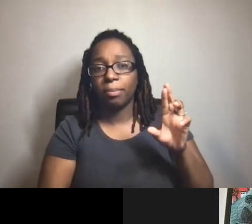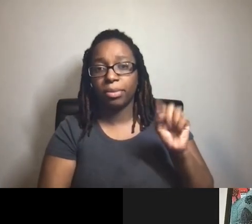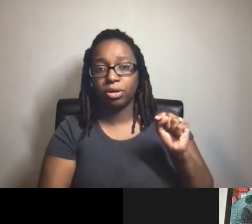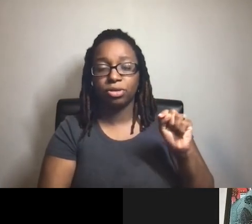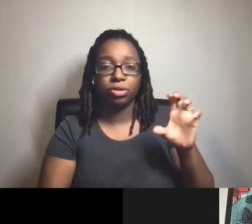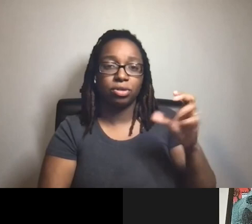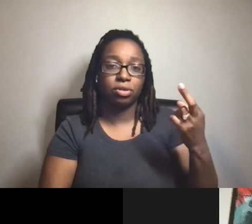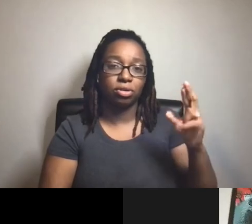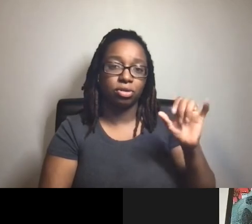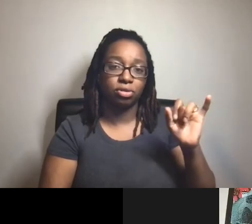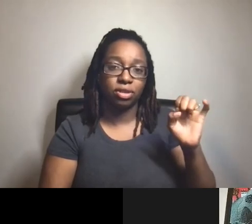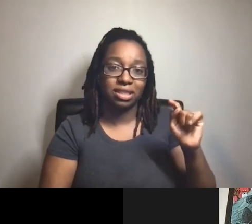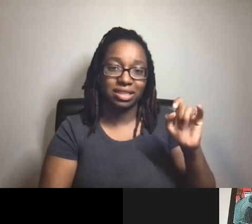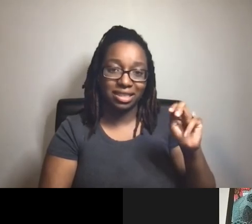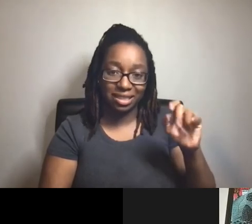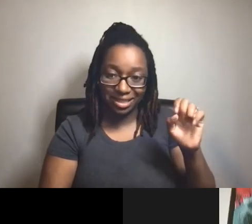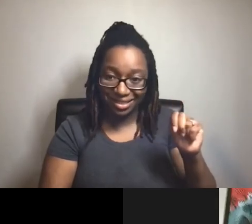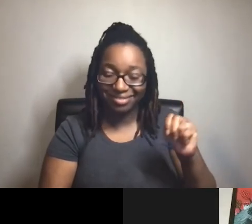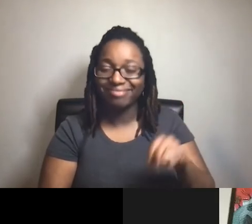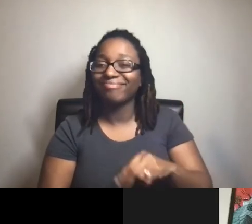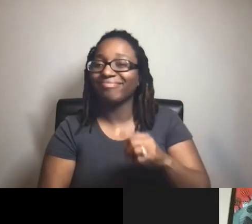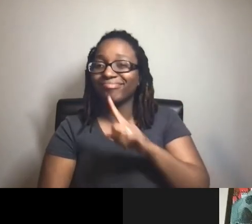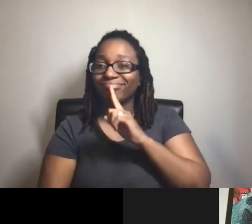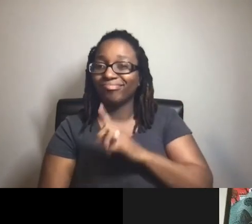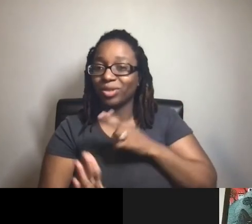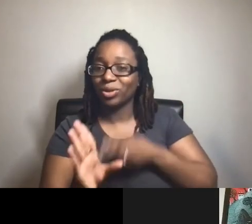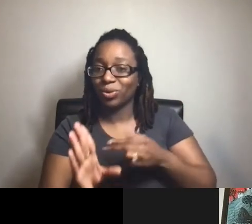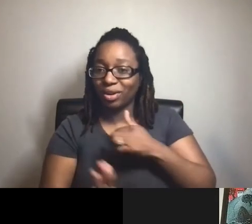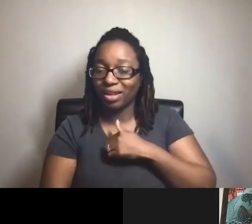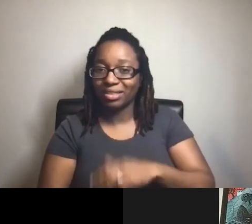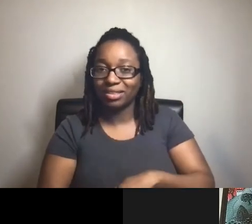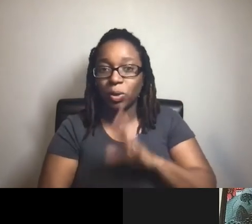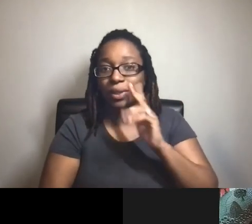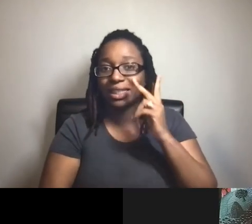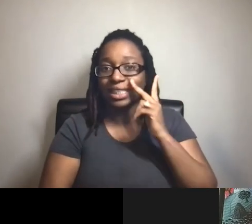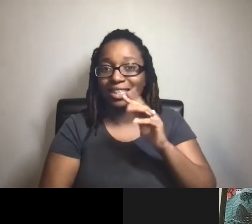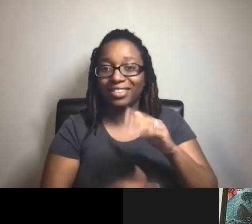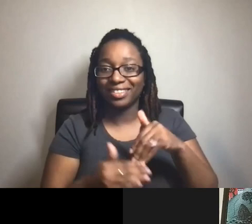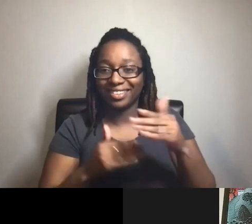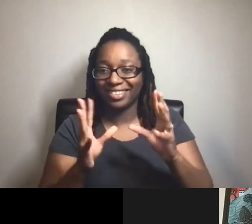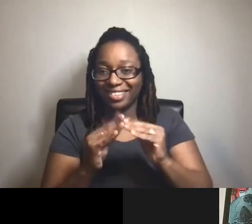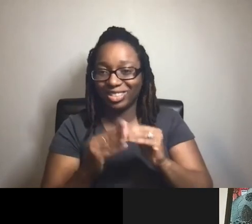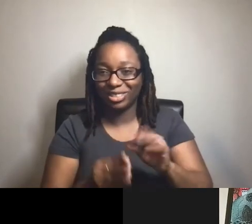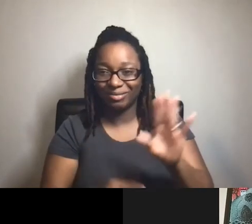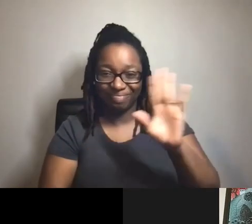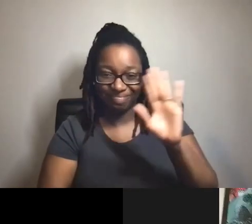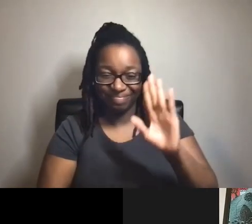please be here with us, and that's it. See everybody in the next session.